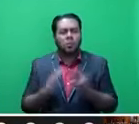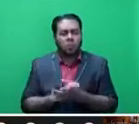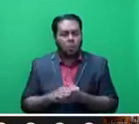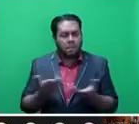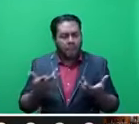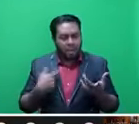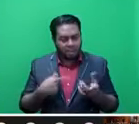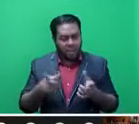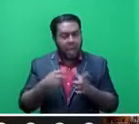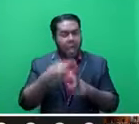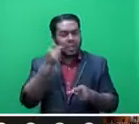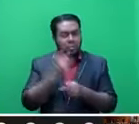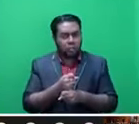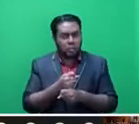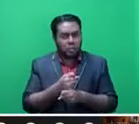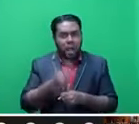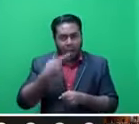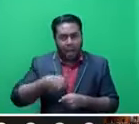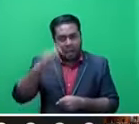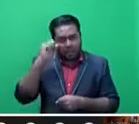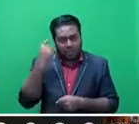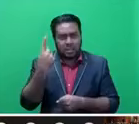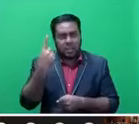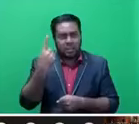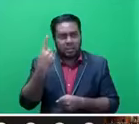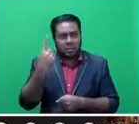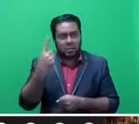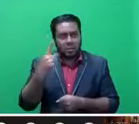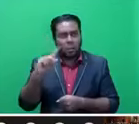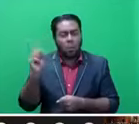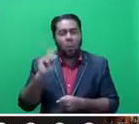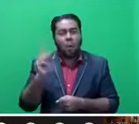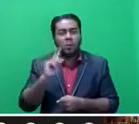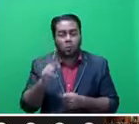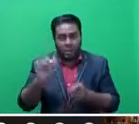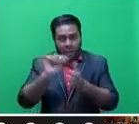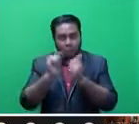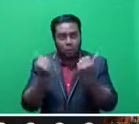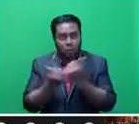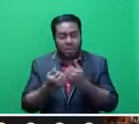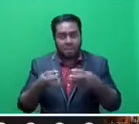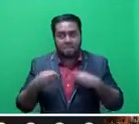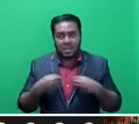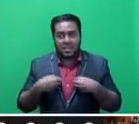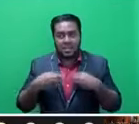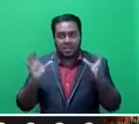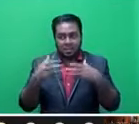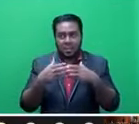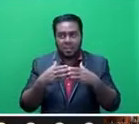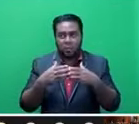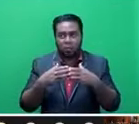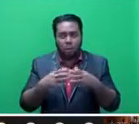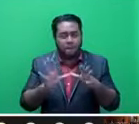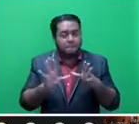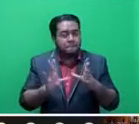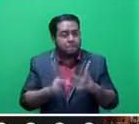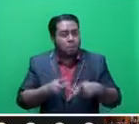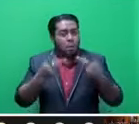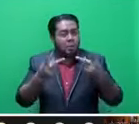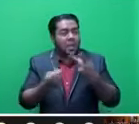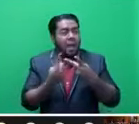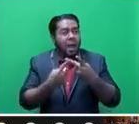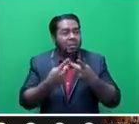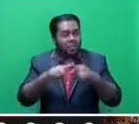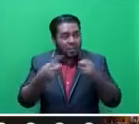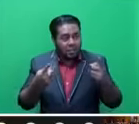the Attorney General. I understand what we agreed in the business committee, that we should be promoting any other things, you know, products